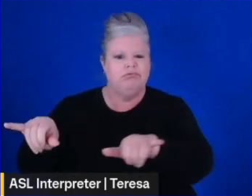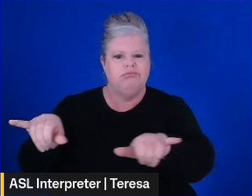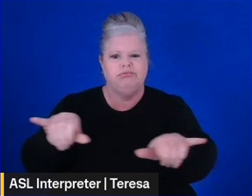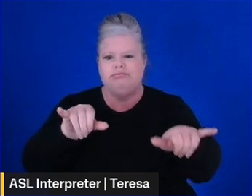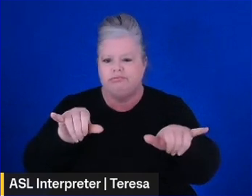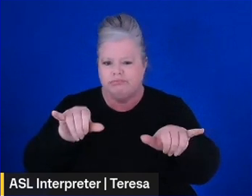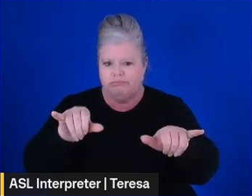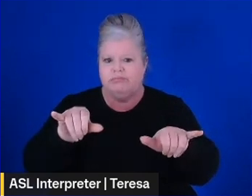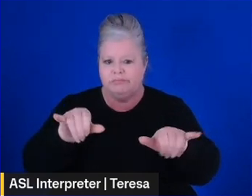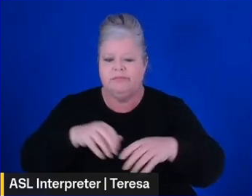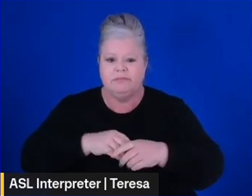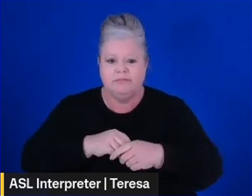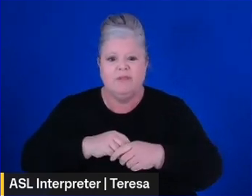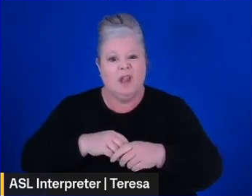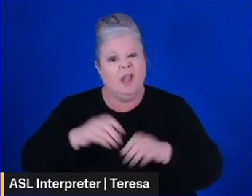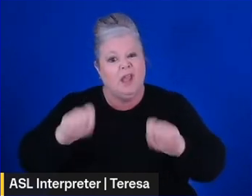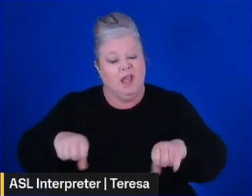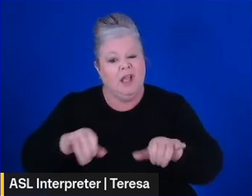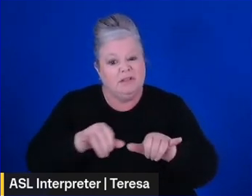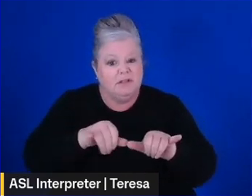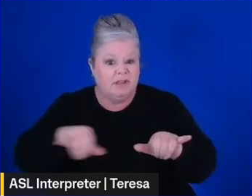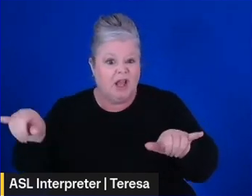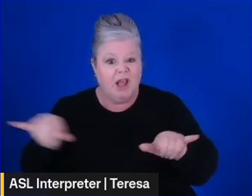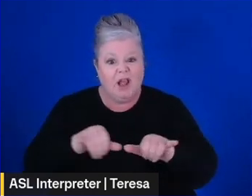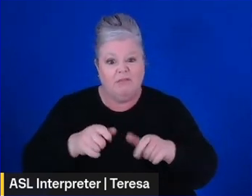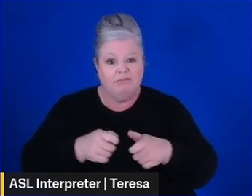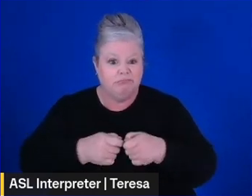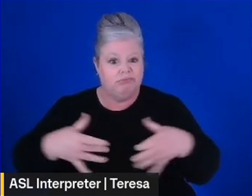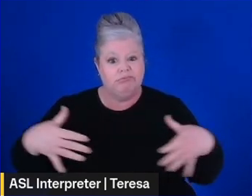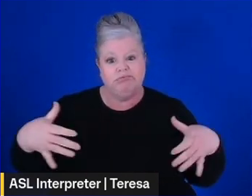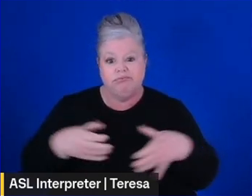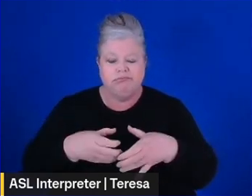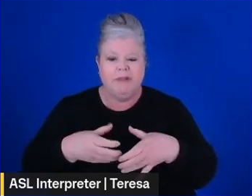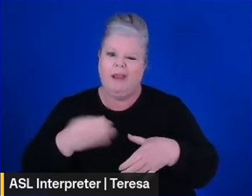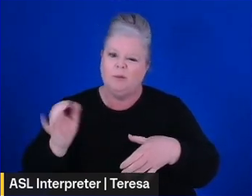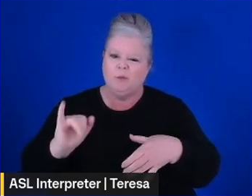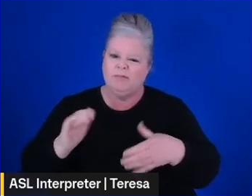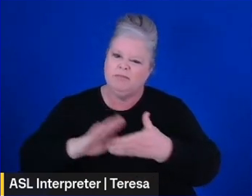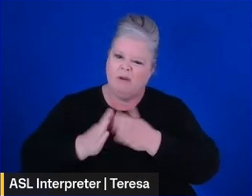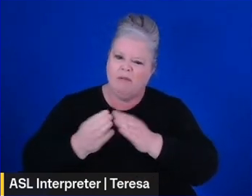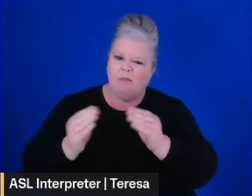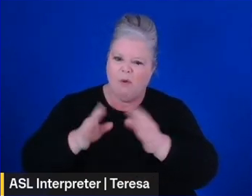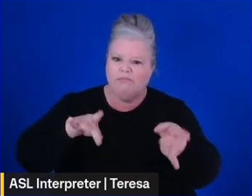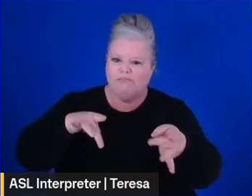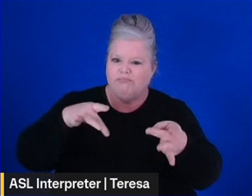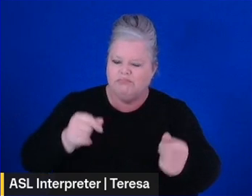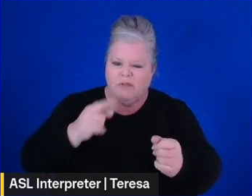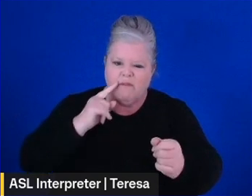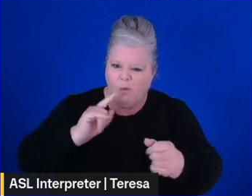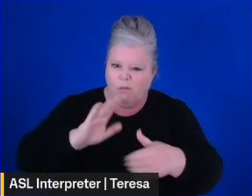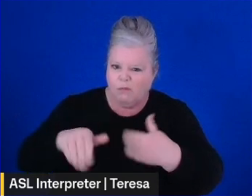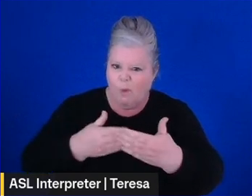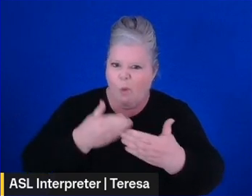scalability, and operational efficiency across the organization. So, for